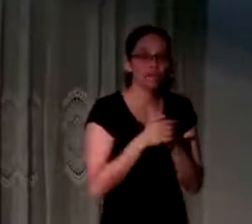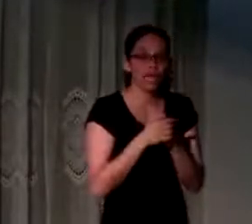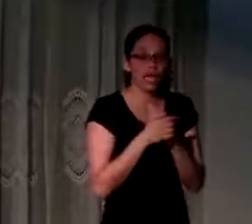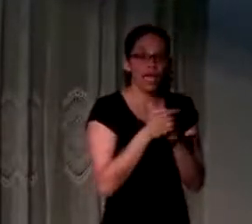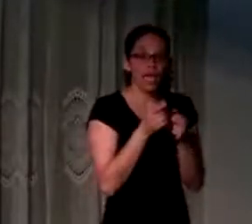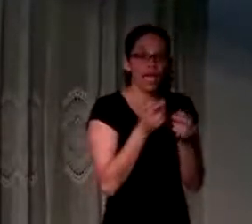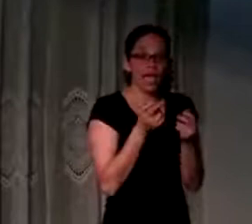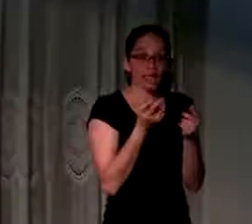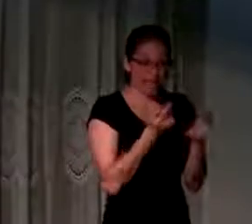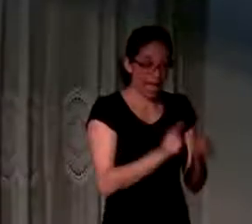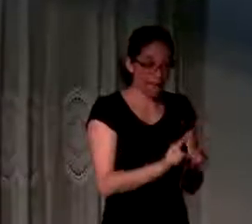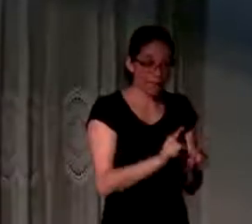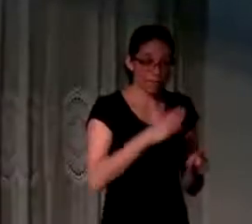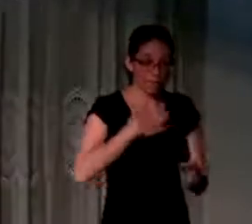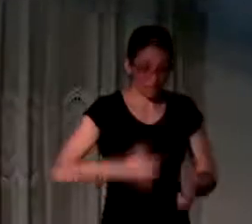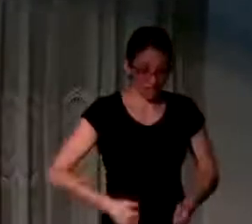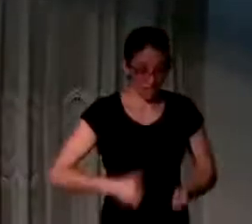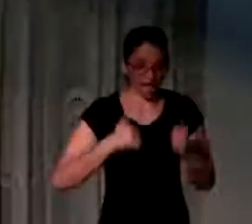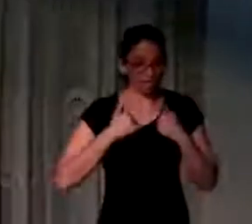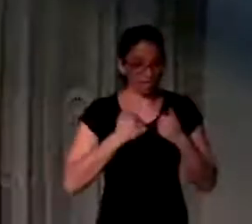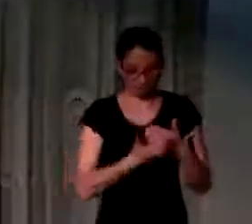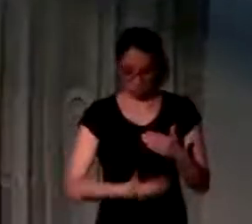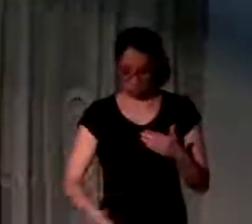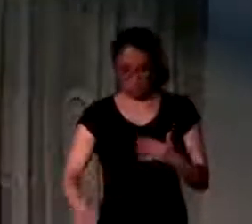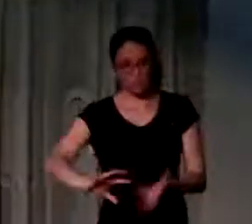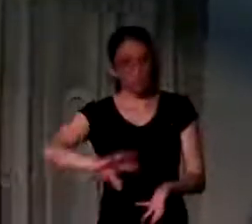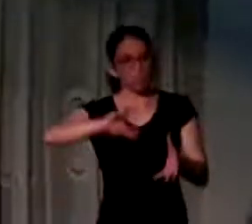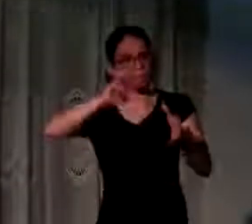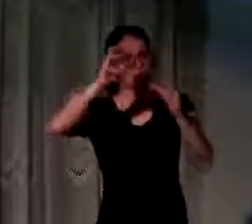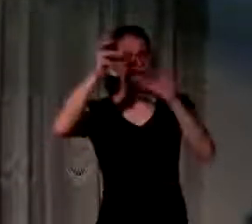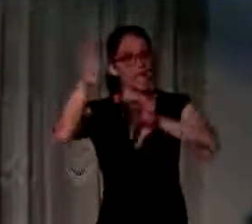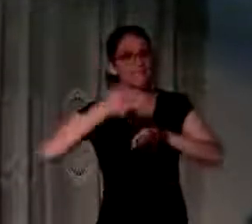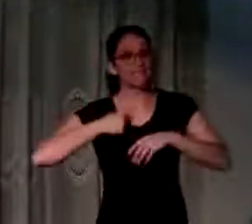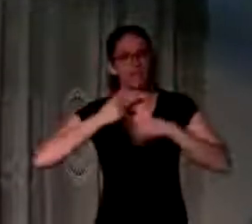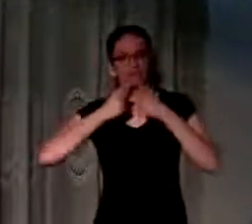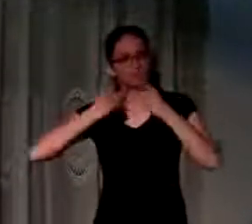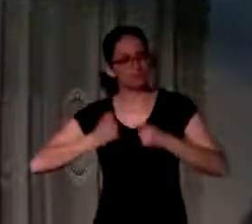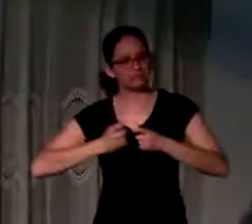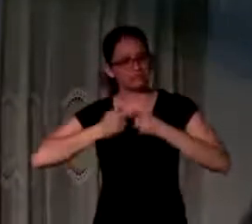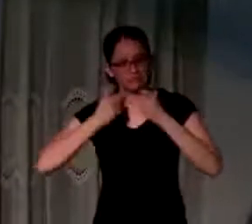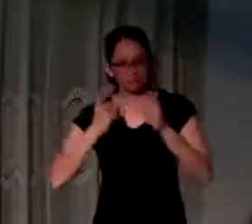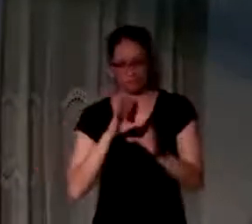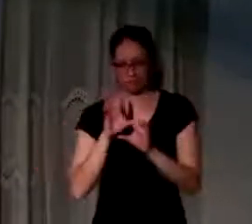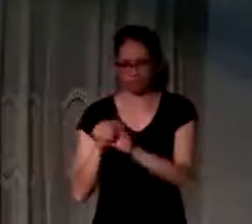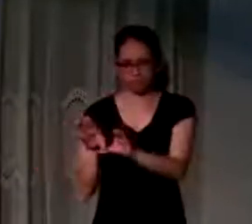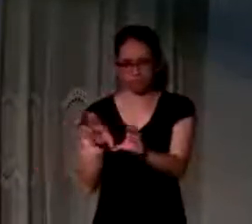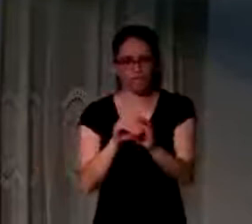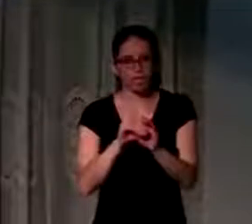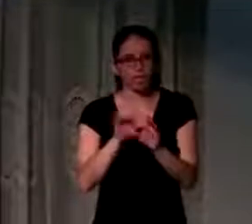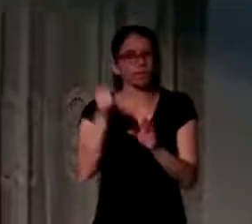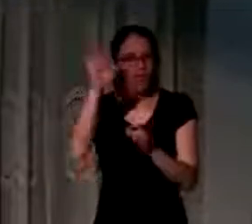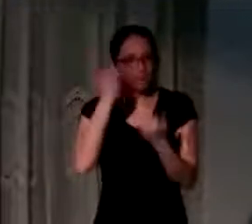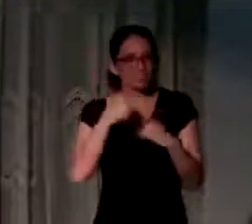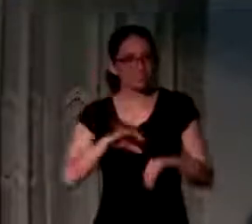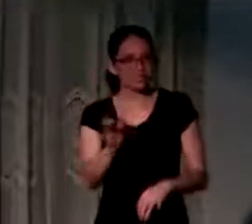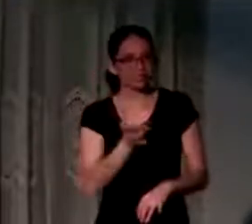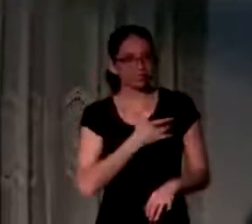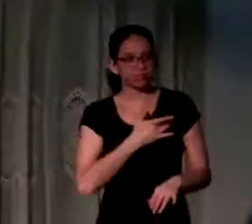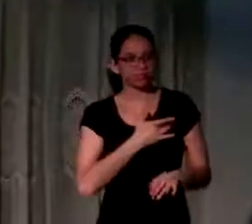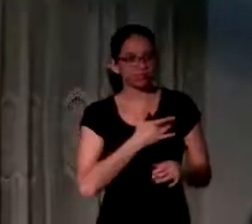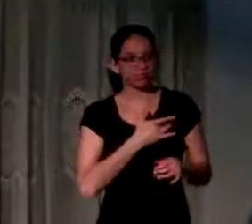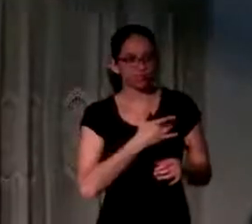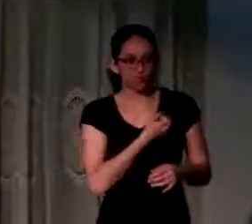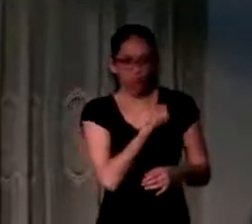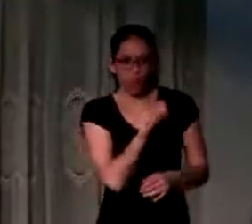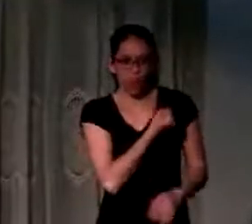my life was a twisted up mess and a wreck, and though I sinned again and again, God had a hold of my heart, and there came a time when he